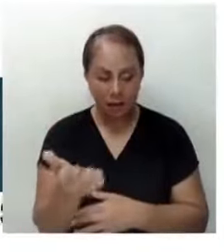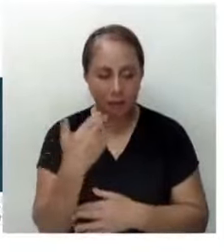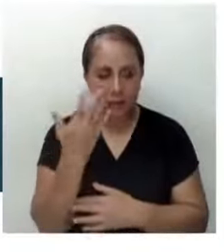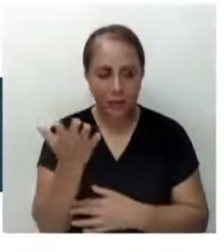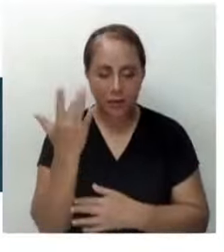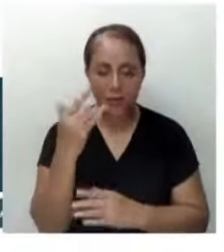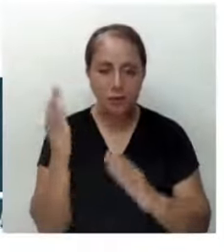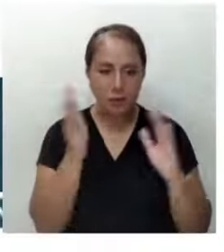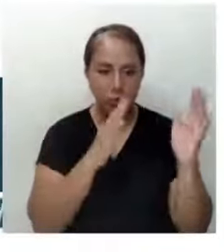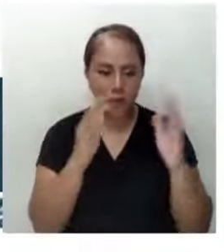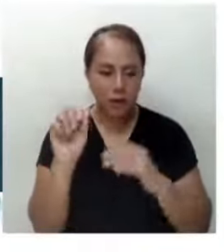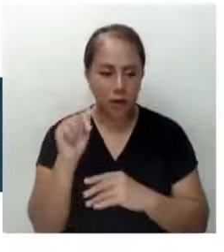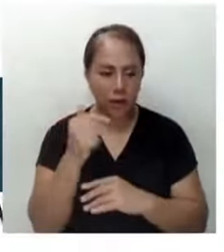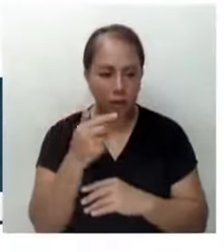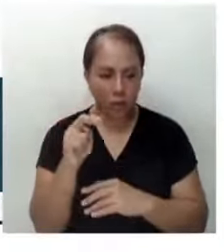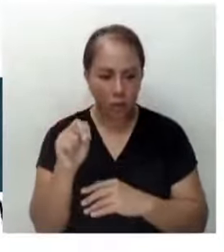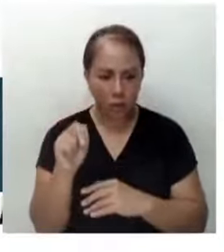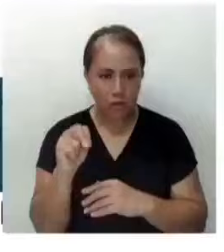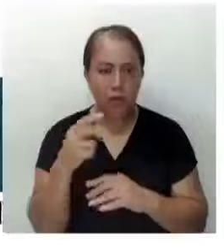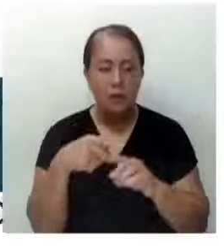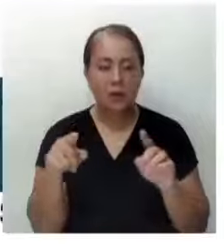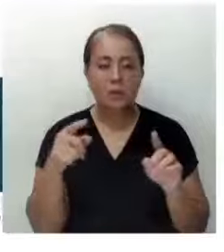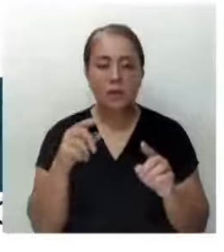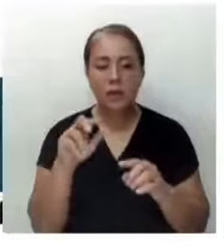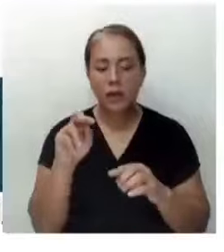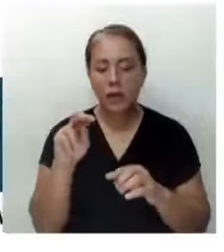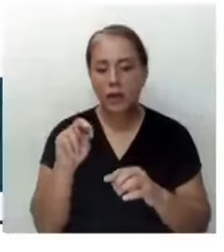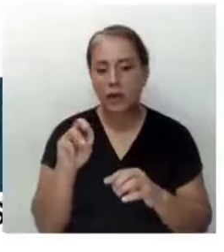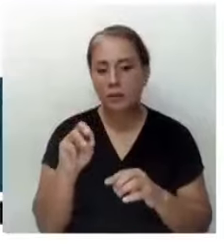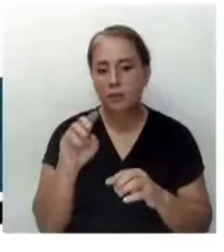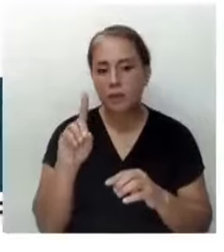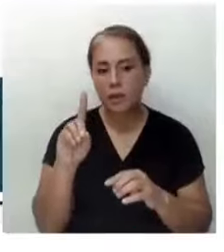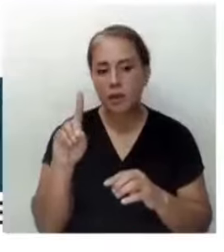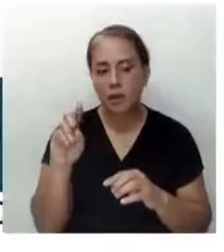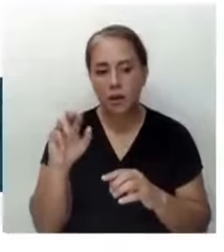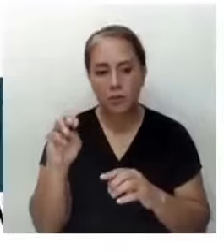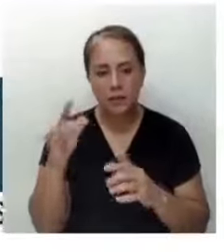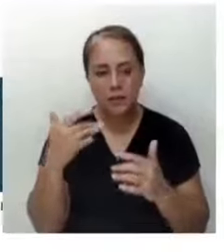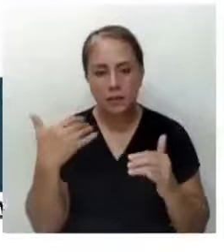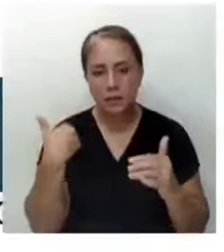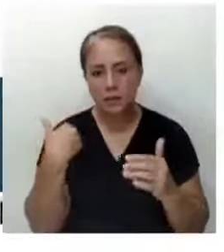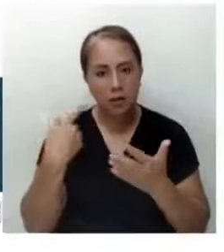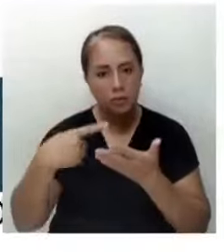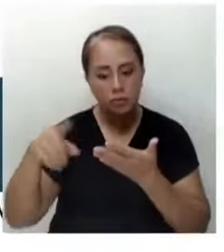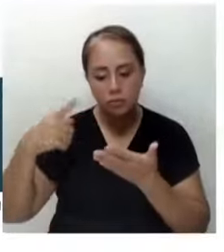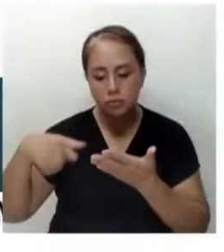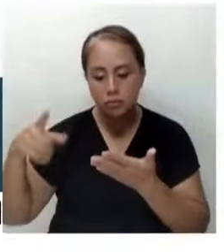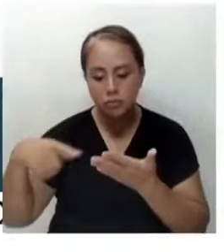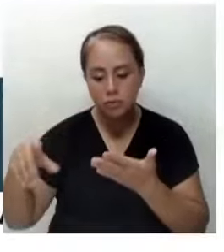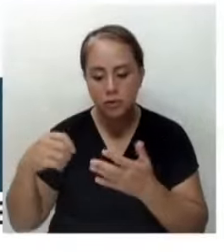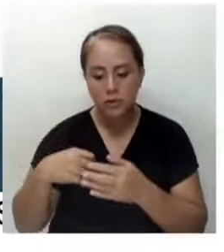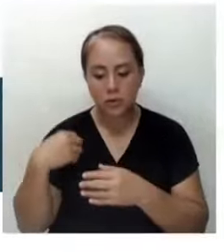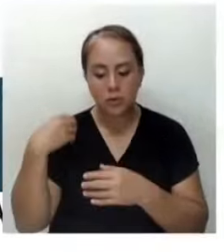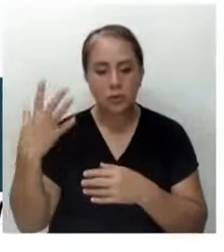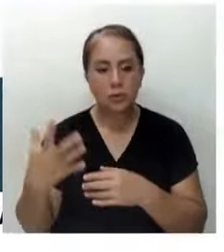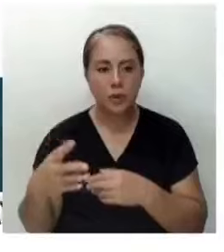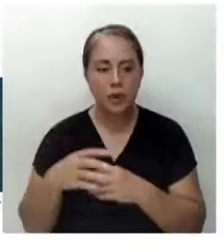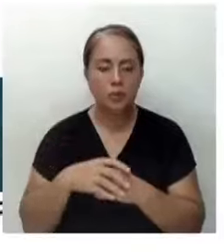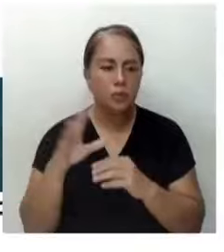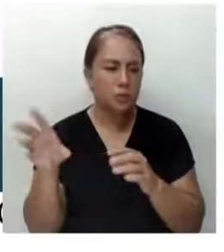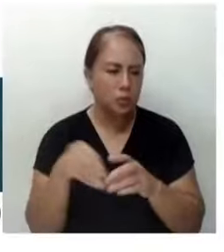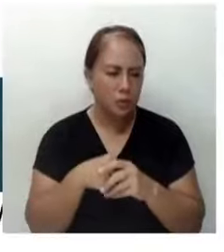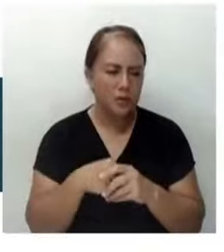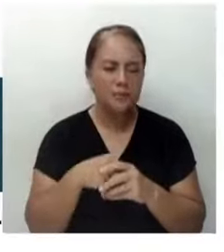Typhoon Aghon, although the NDRRMC has yet to verify that. So now the official count is just at